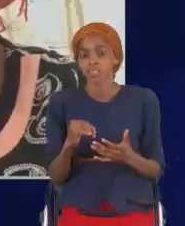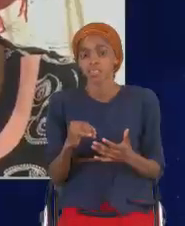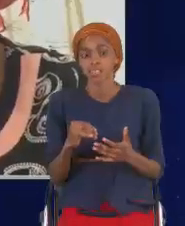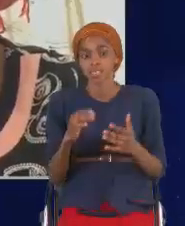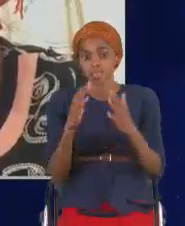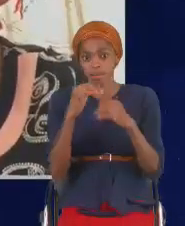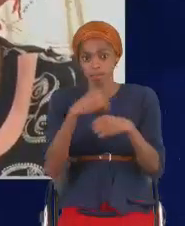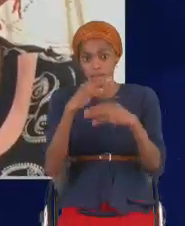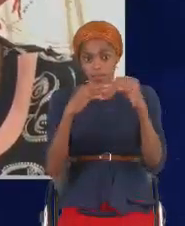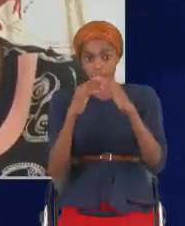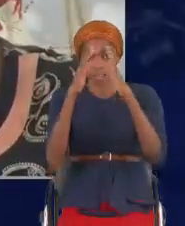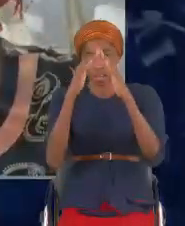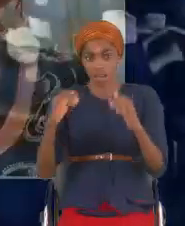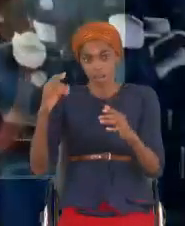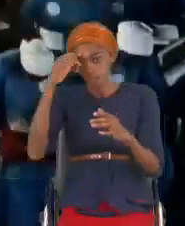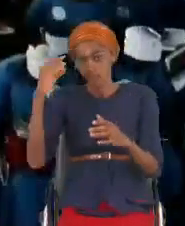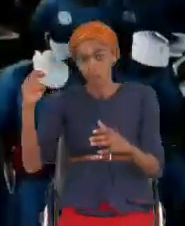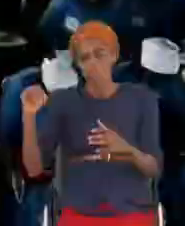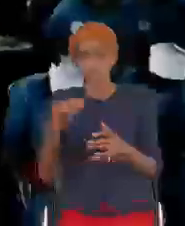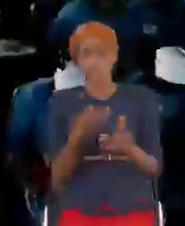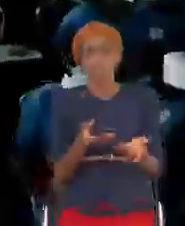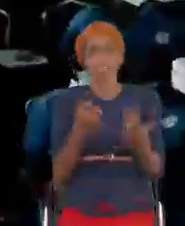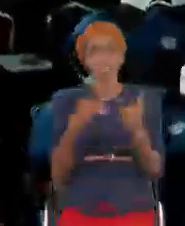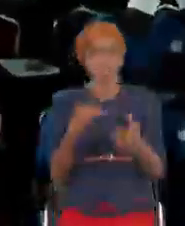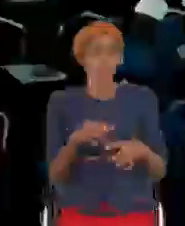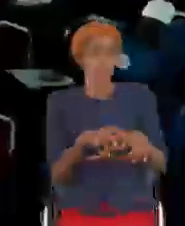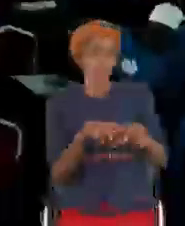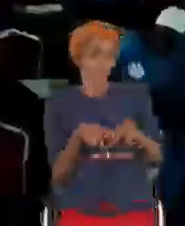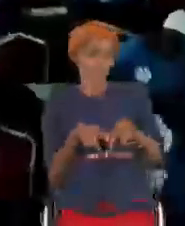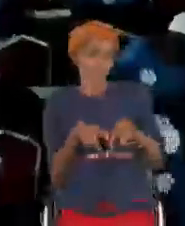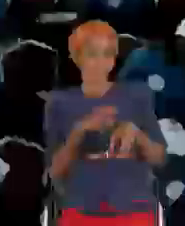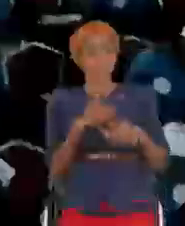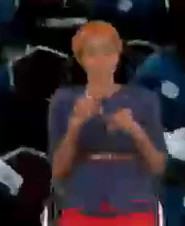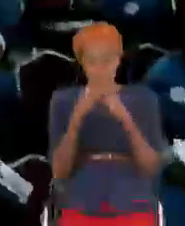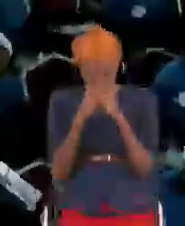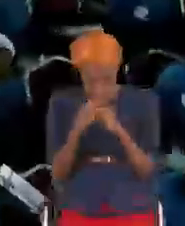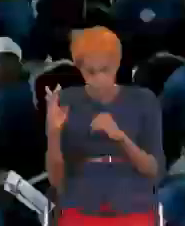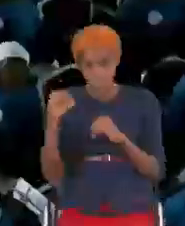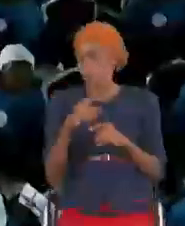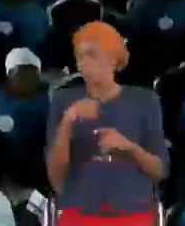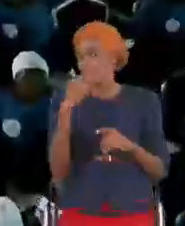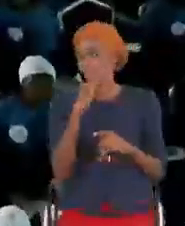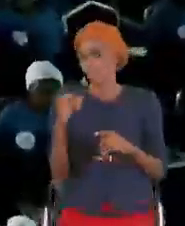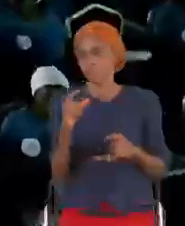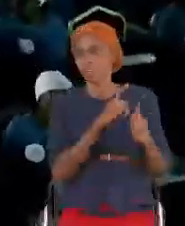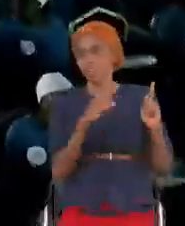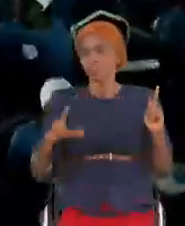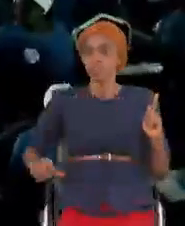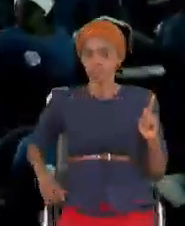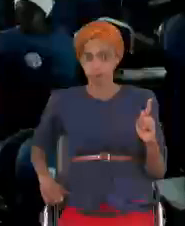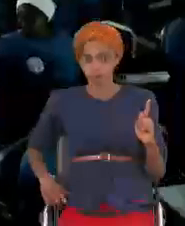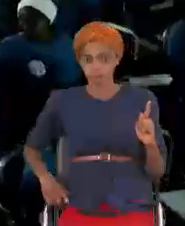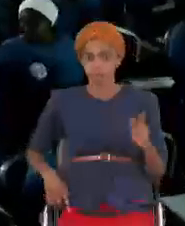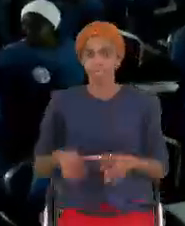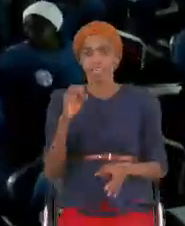lepers. Behold, there came a leper and worshipped him, saying, Lord, if